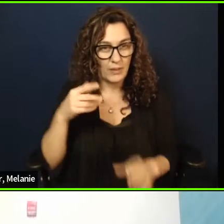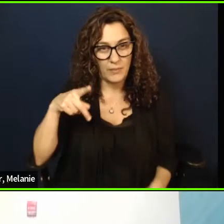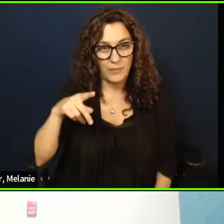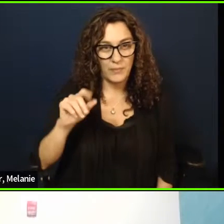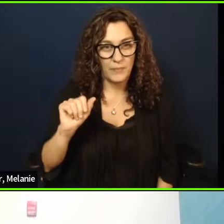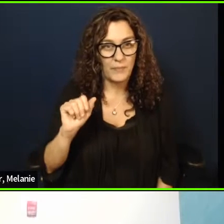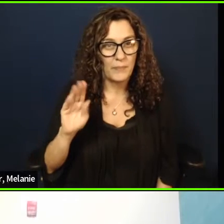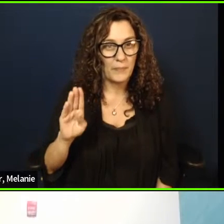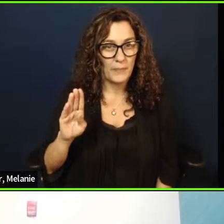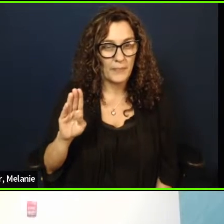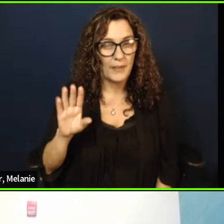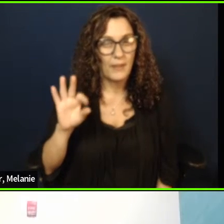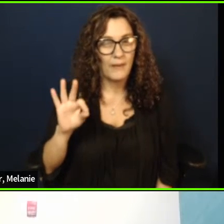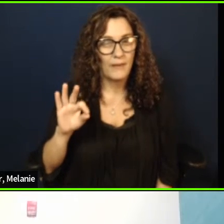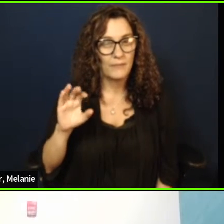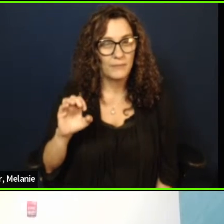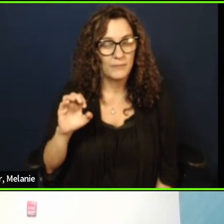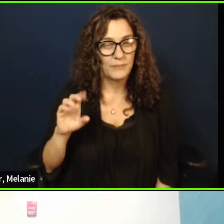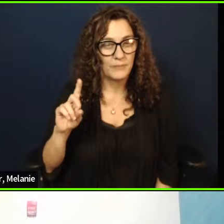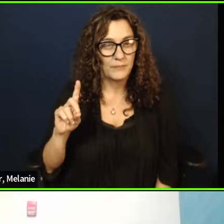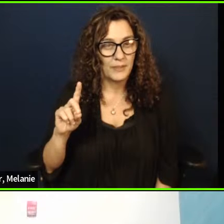PAB